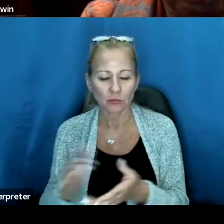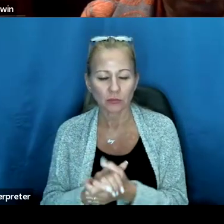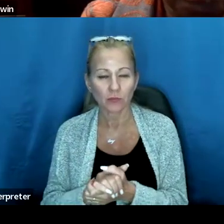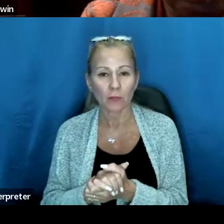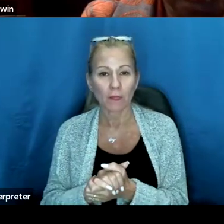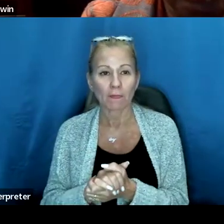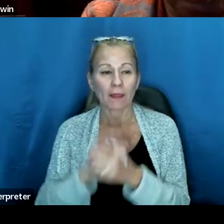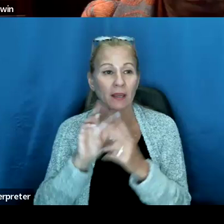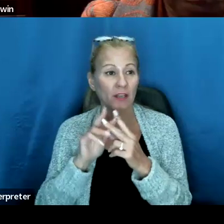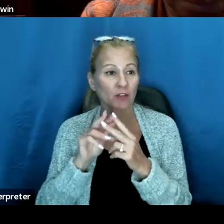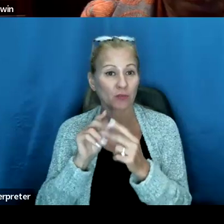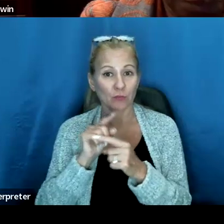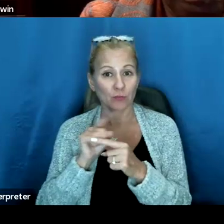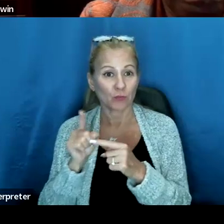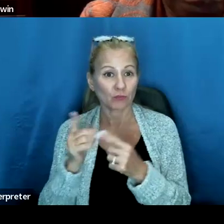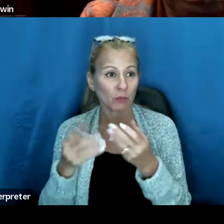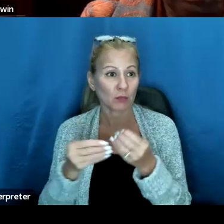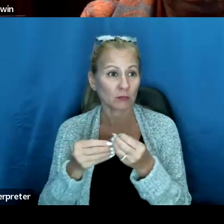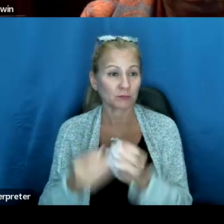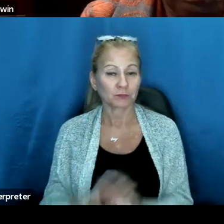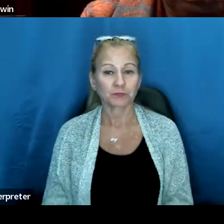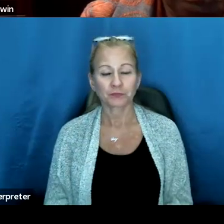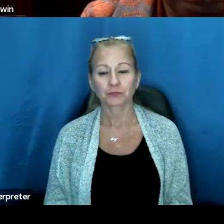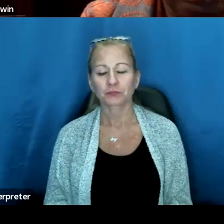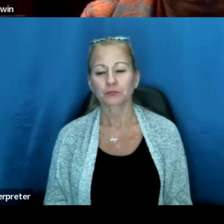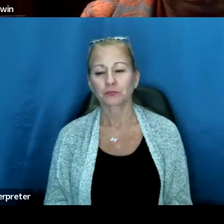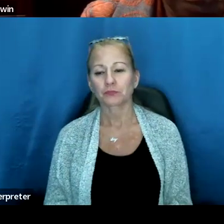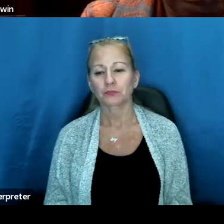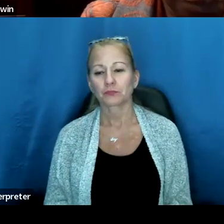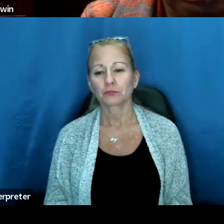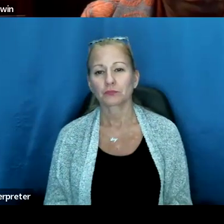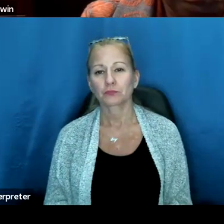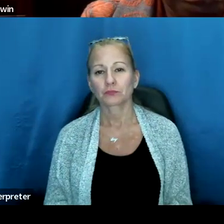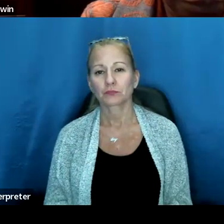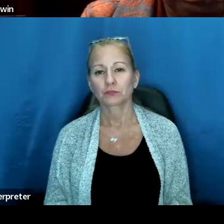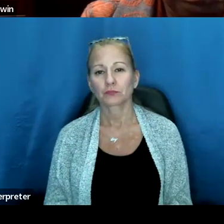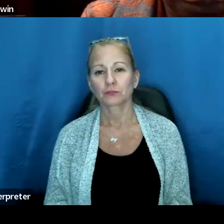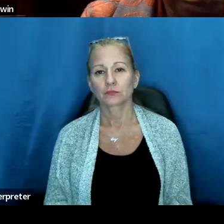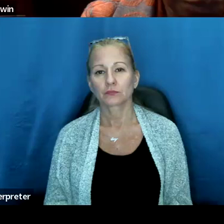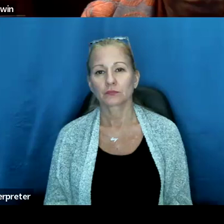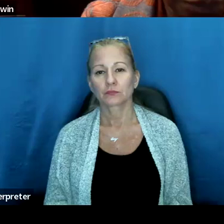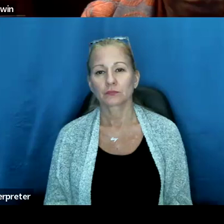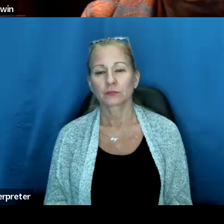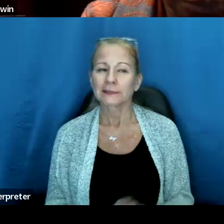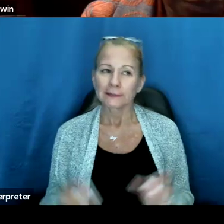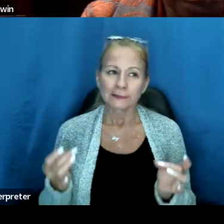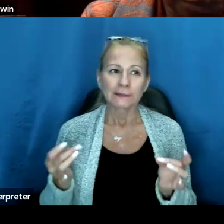Do either of you want to add anything to that? Or that is a